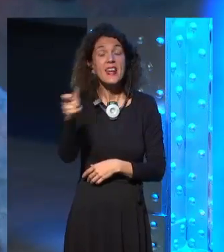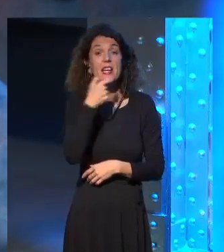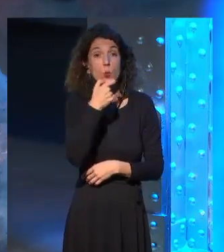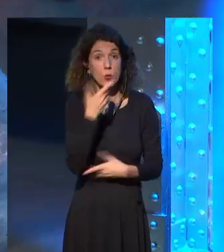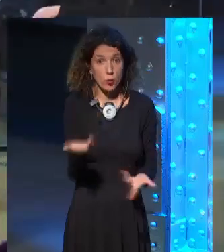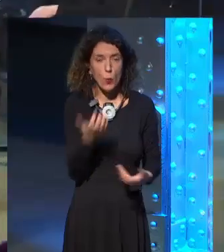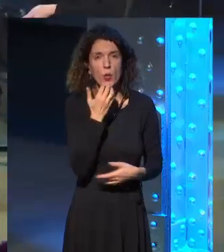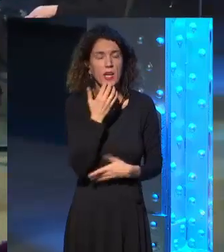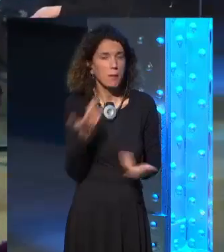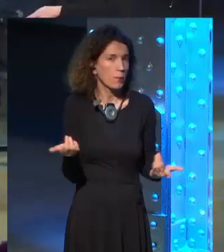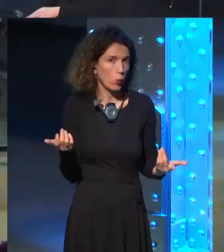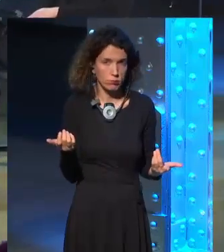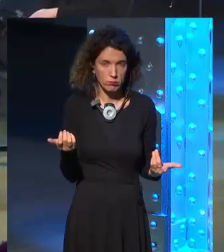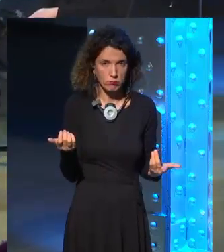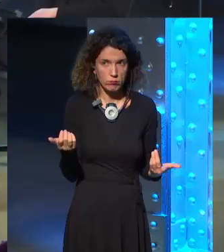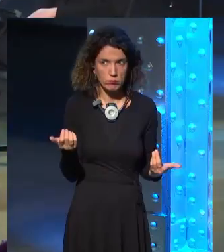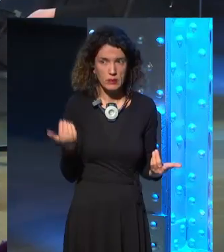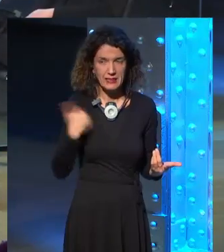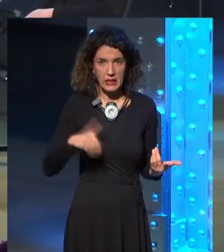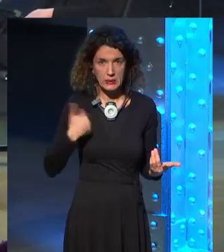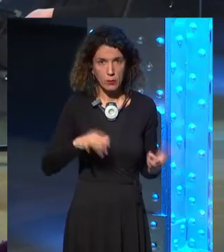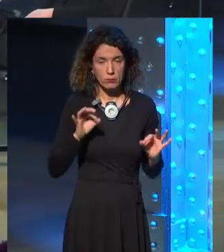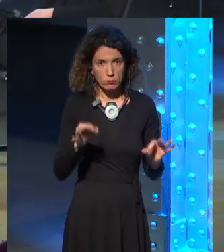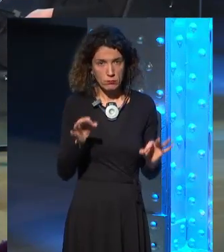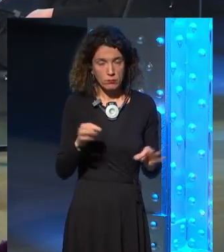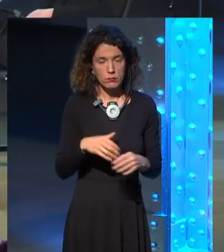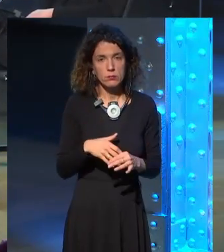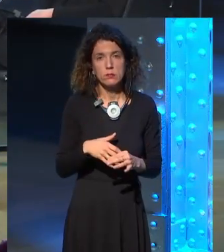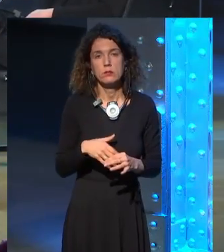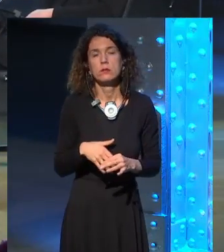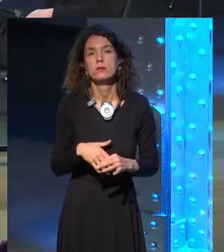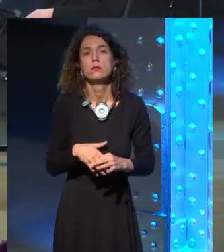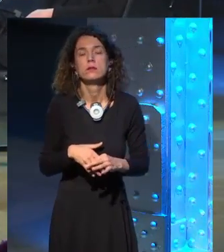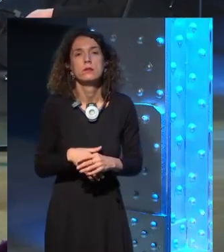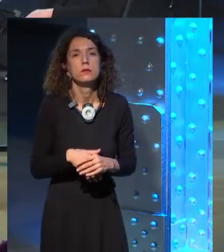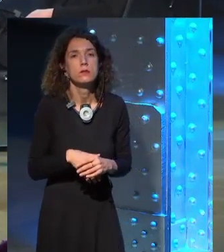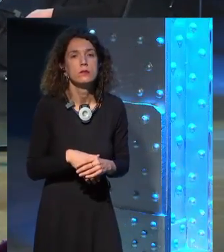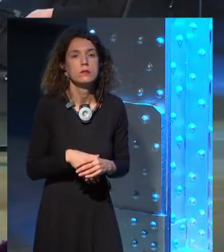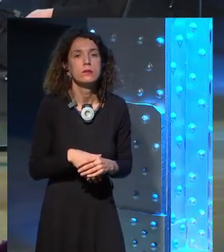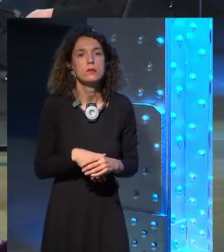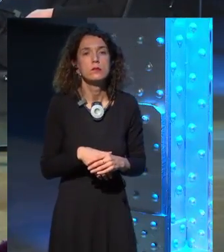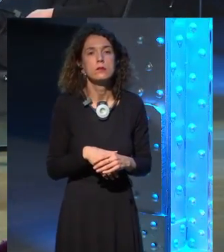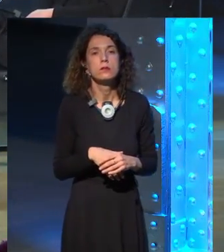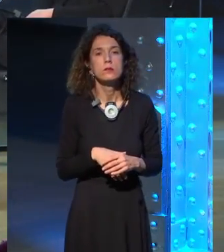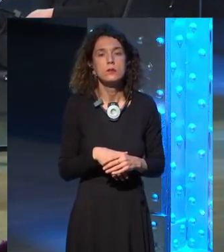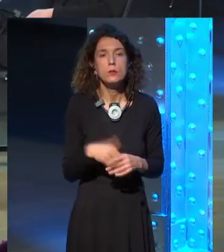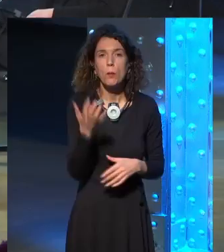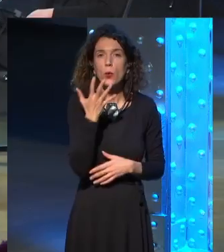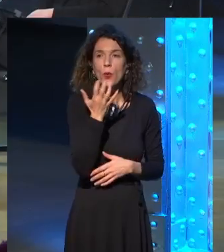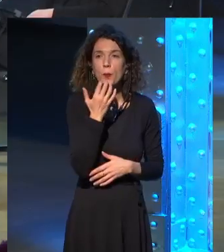a bipartisan bill that gives free psychotherapy to